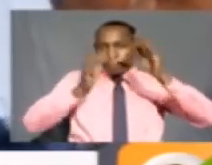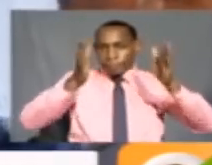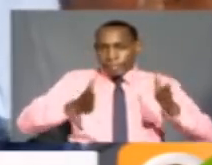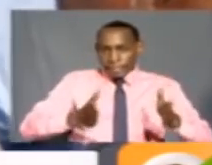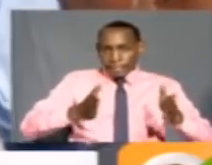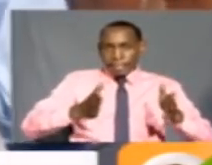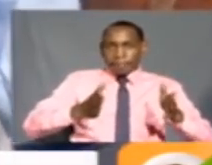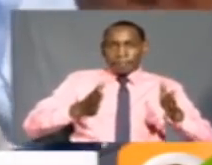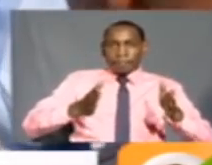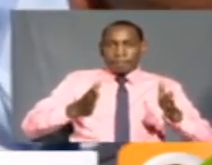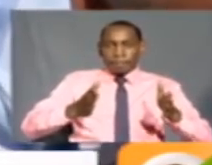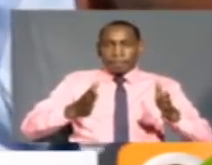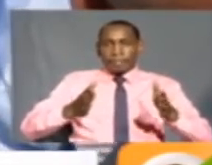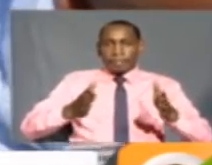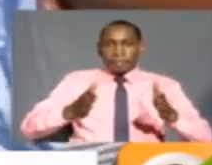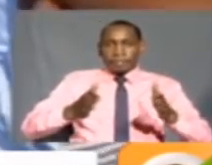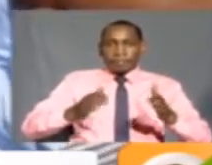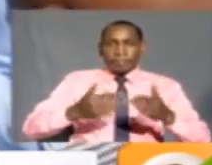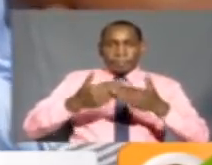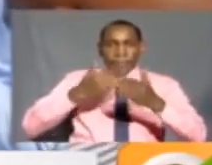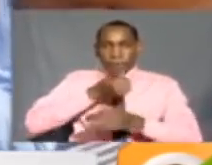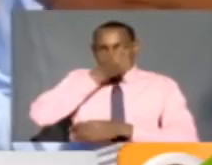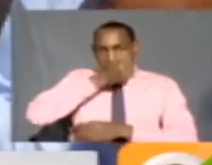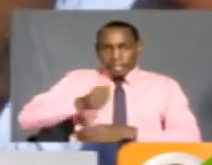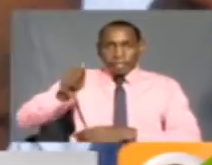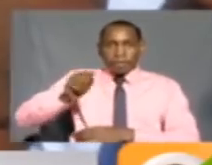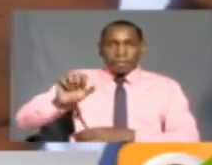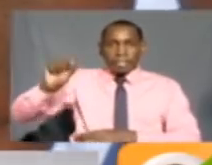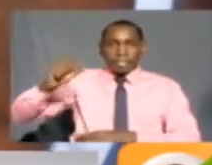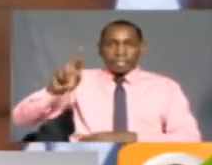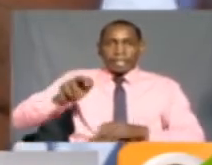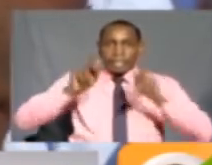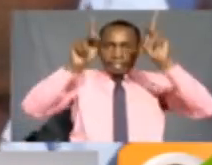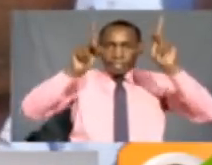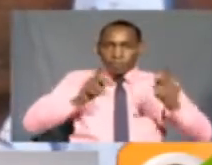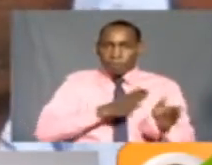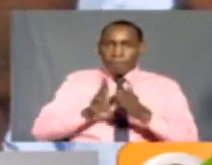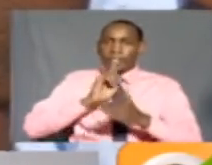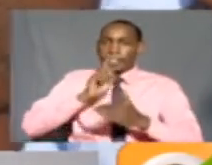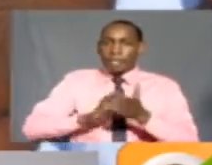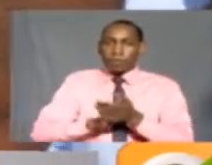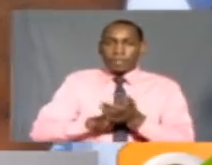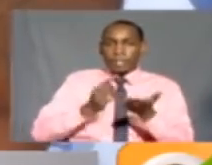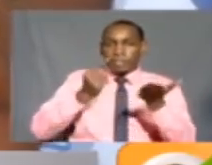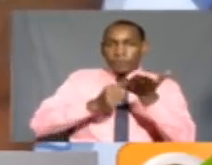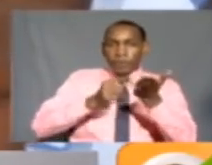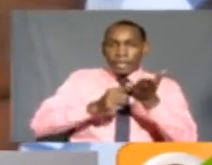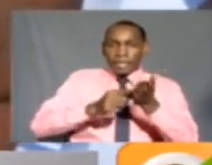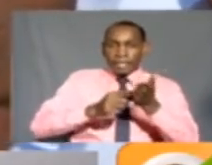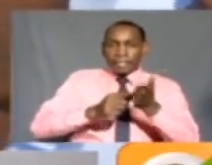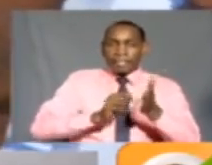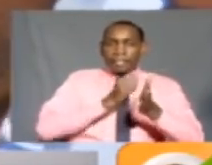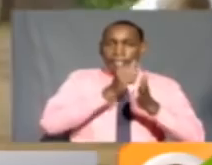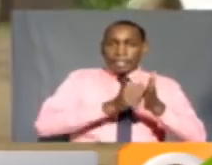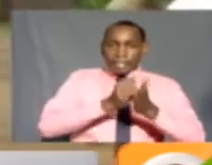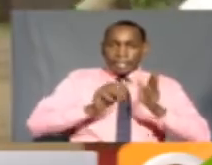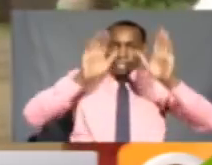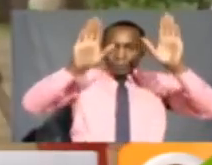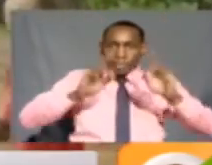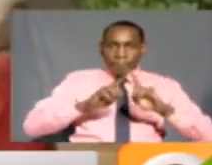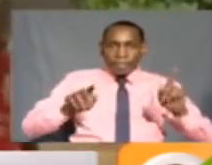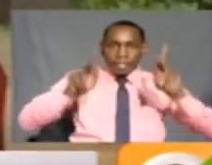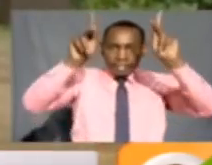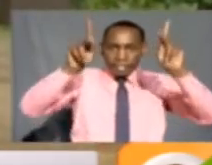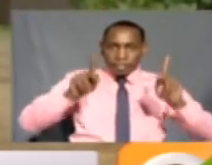Macharia, who had poured cold water on the Kisumu SGR plan, said the Malaba line was a priority for now, but that the Kisumu